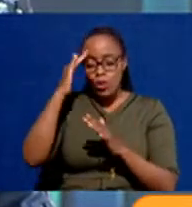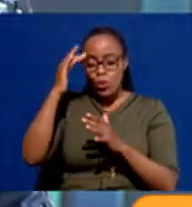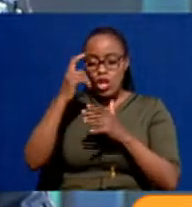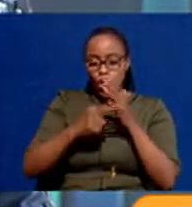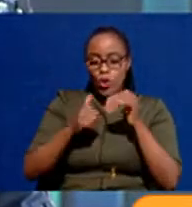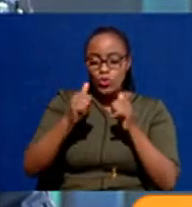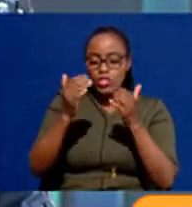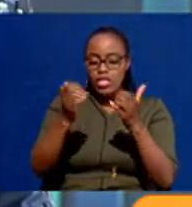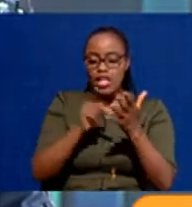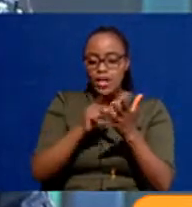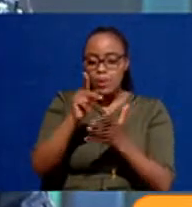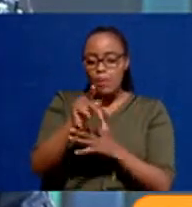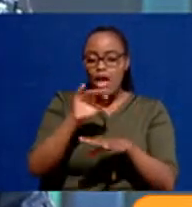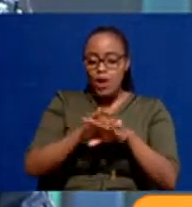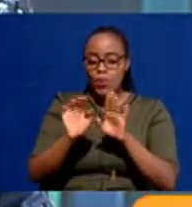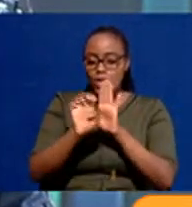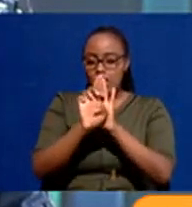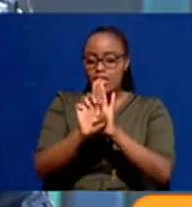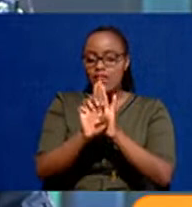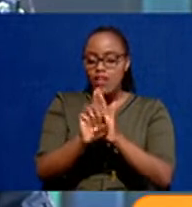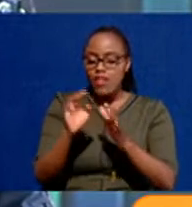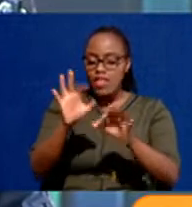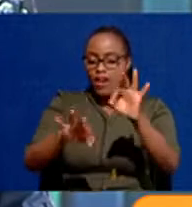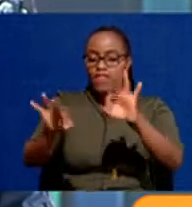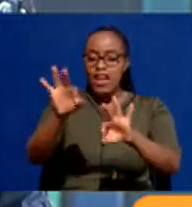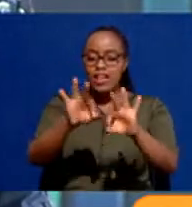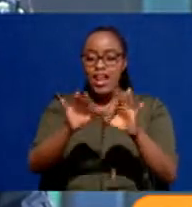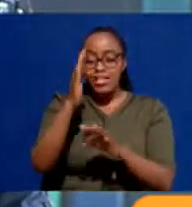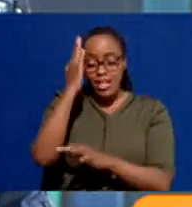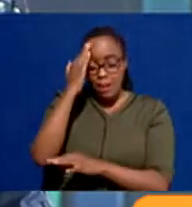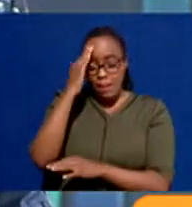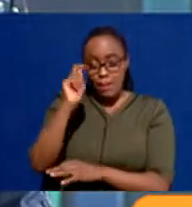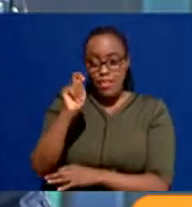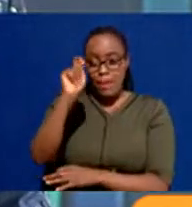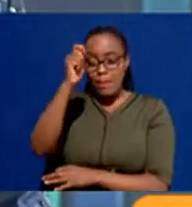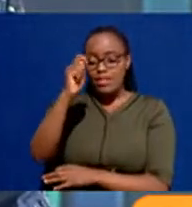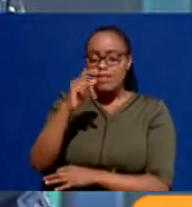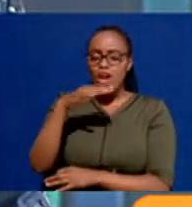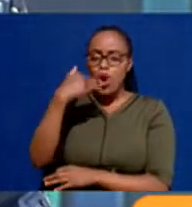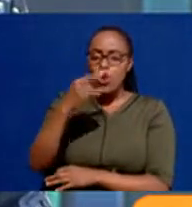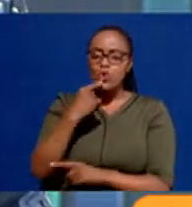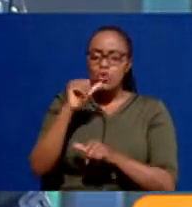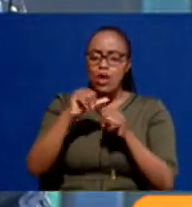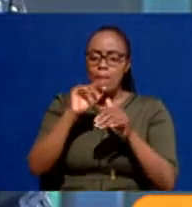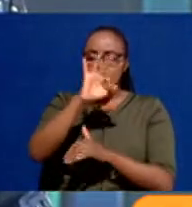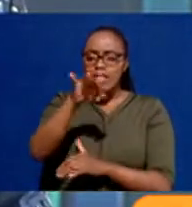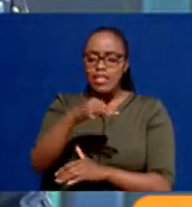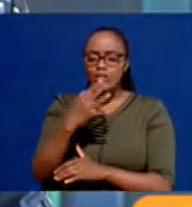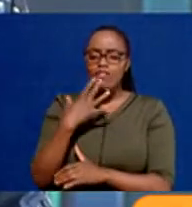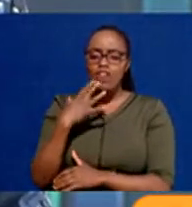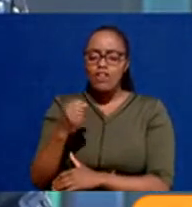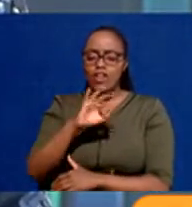need to pay. A good example being fertilizer. You remember His Excellency the President kept talking about